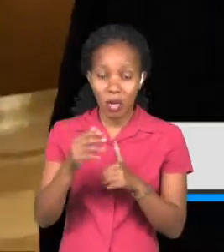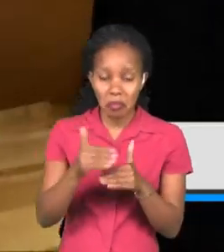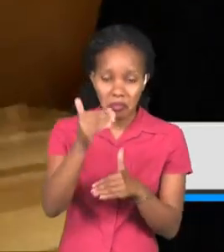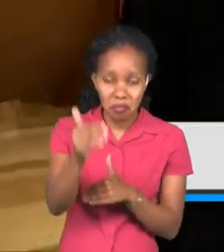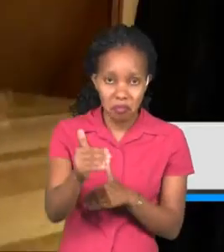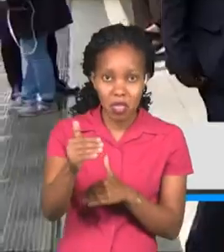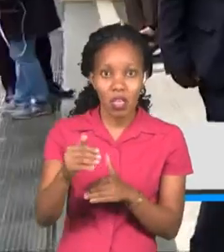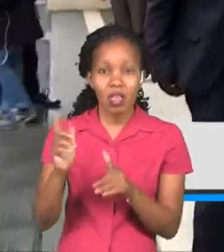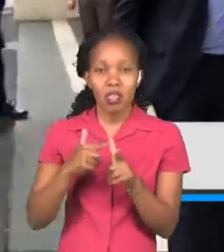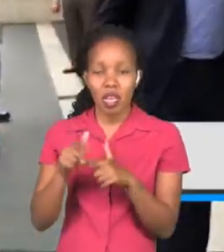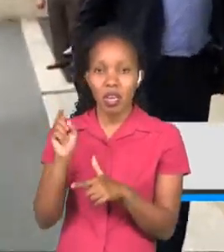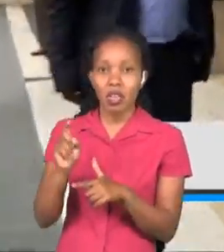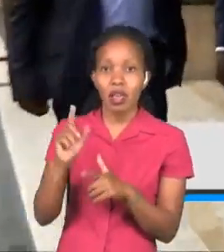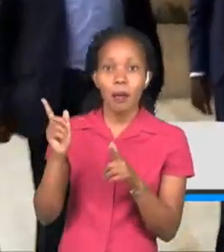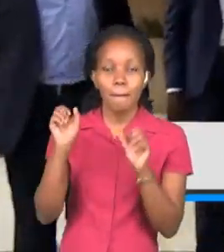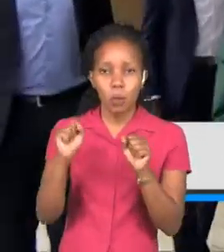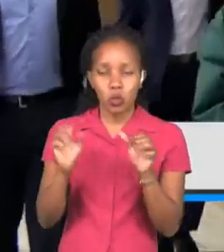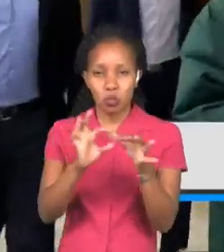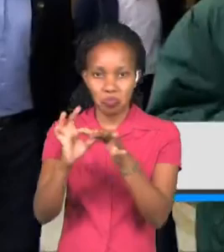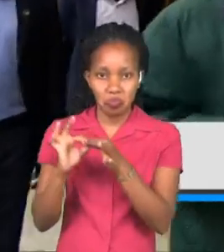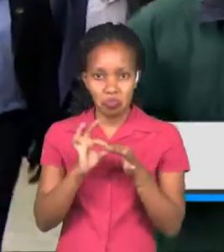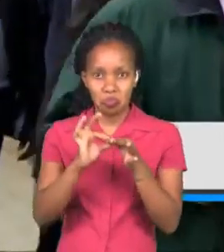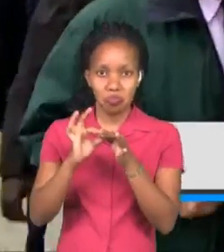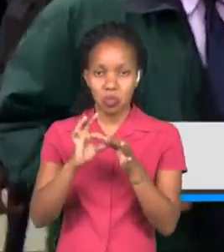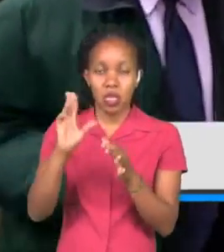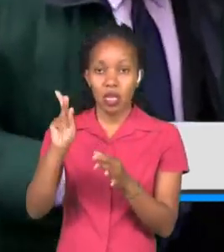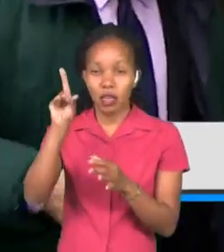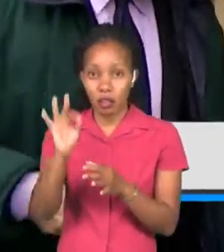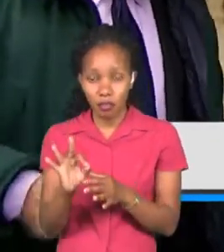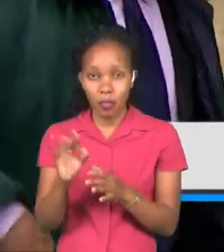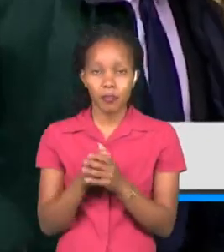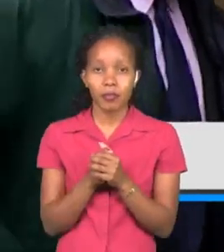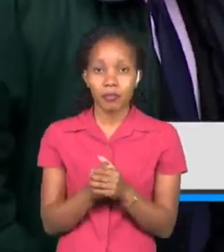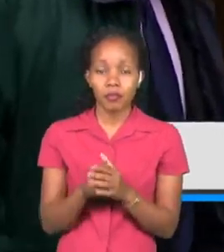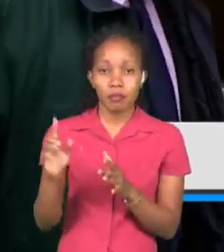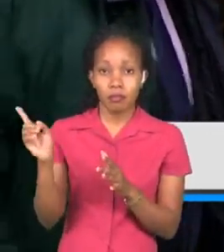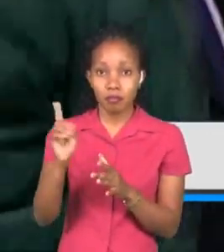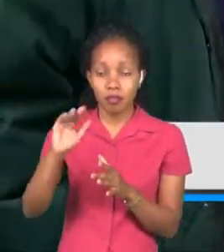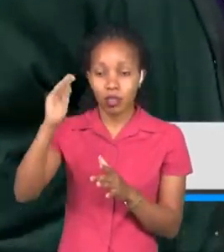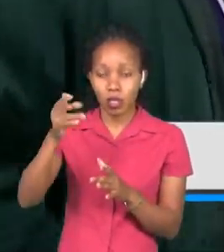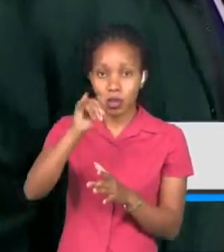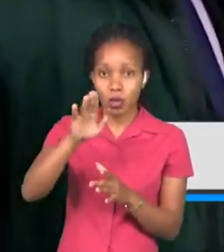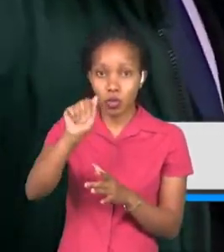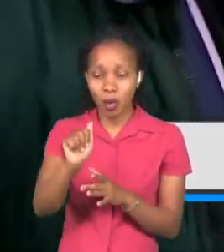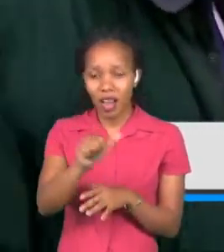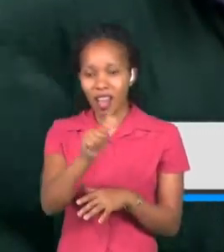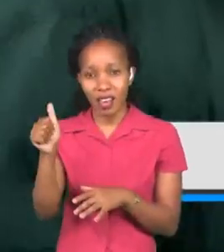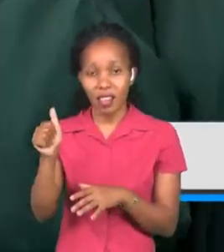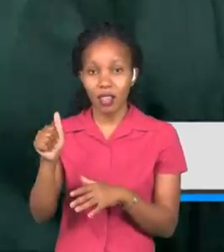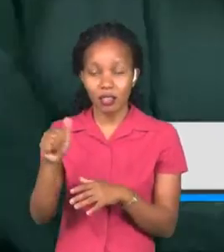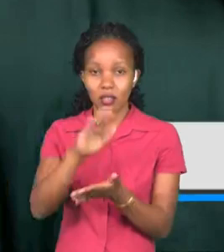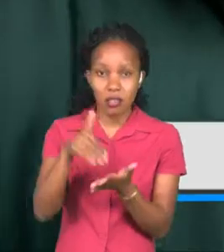deadline was needed in order to unify defense forces and deploy them, demilitarize the capital Juba, and other population